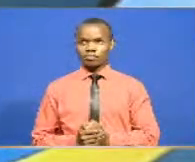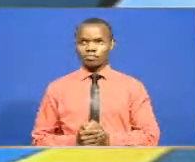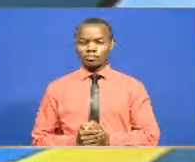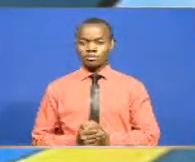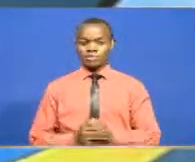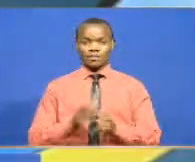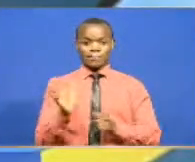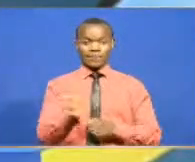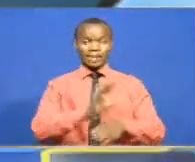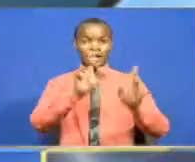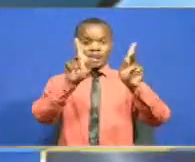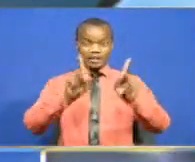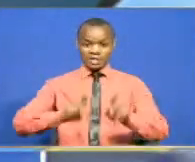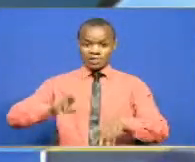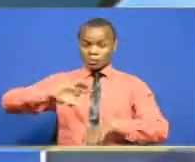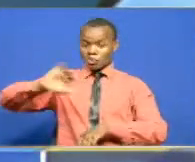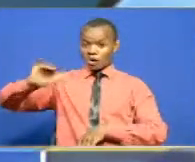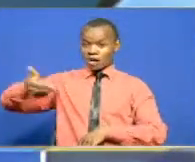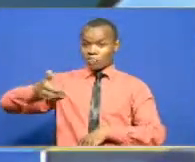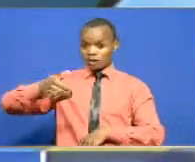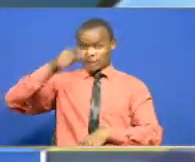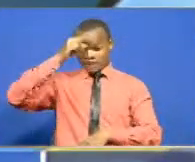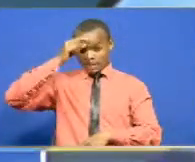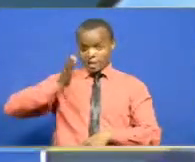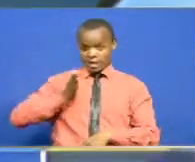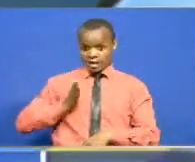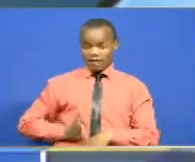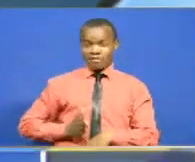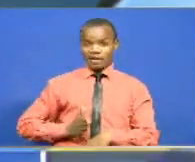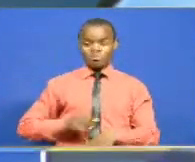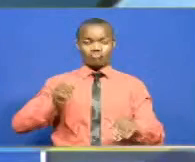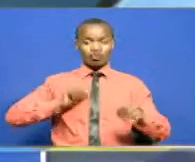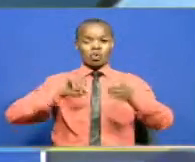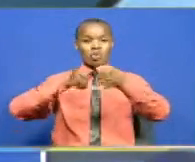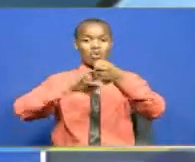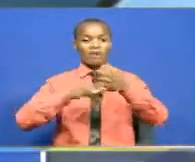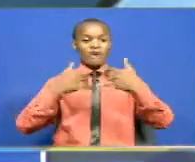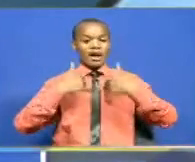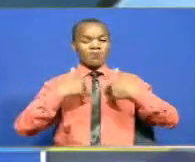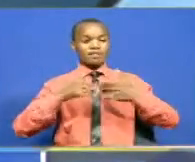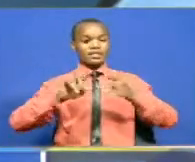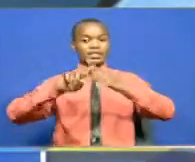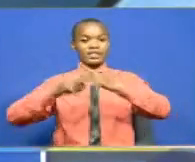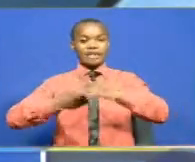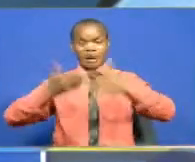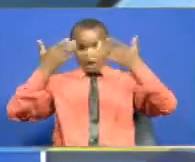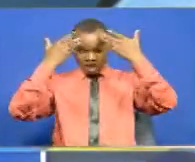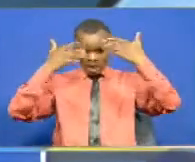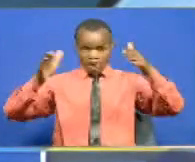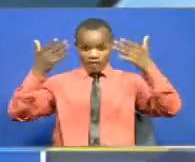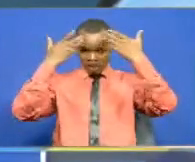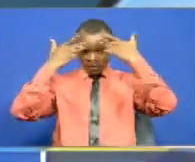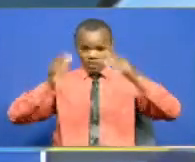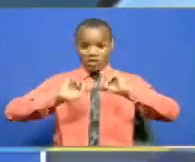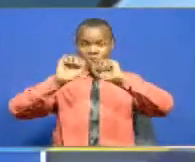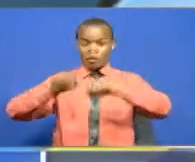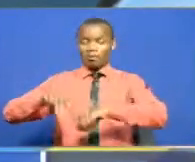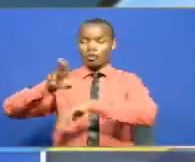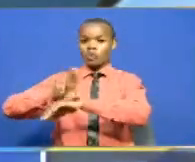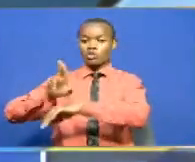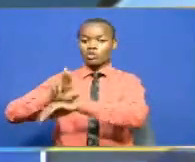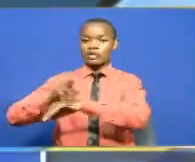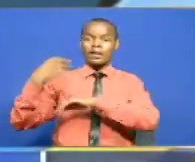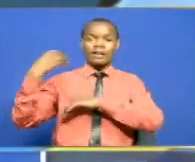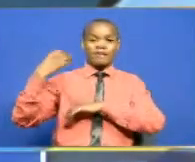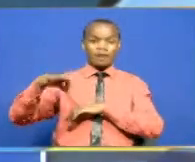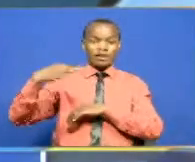Kisumu County Governor's spouse Dorothy Nyong'o has launched a campaign to promote the consumption of indigenous vegetables in a drive to